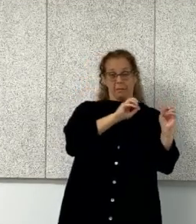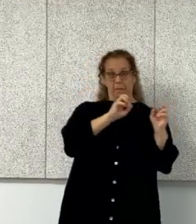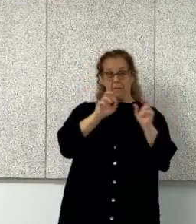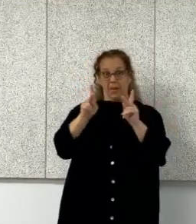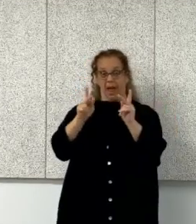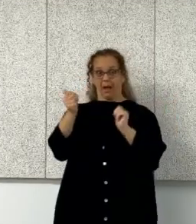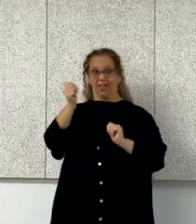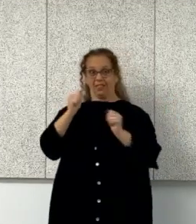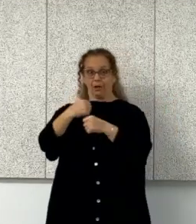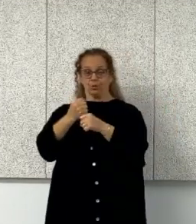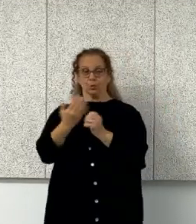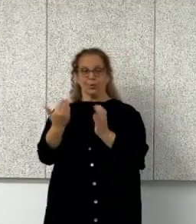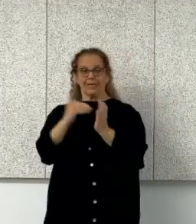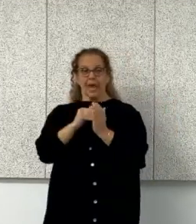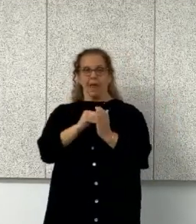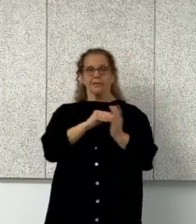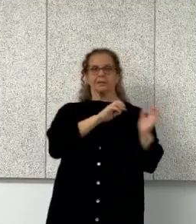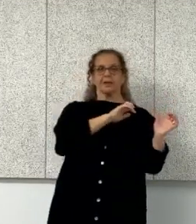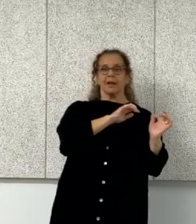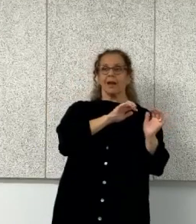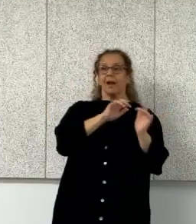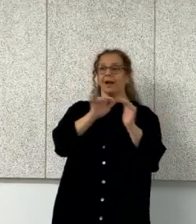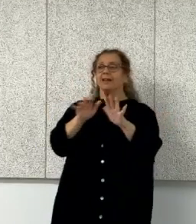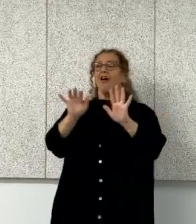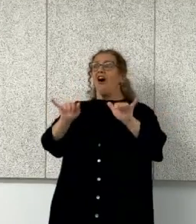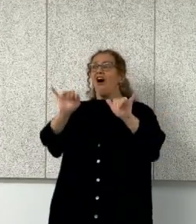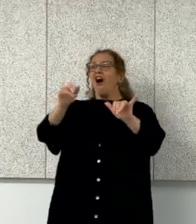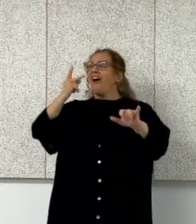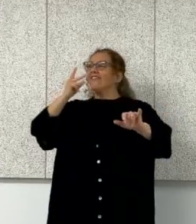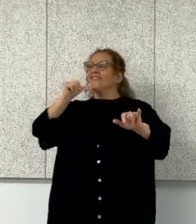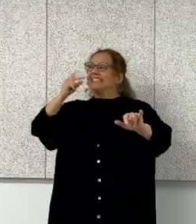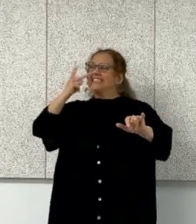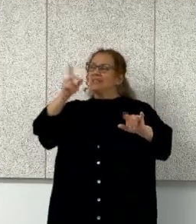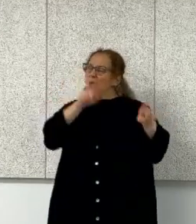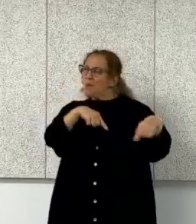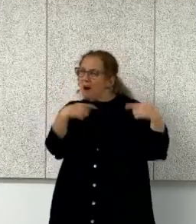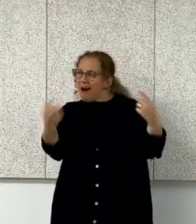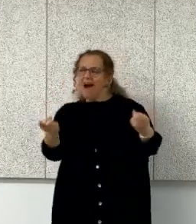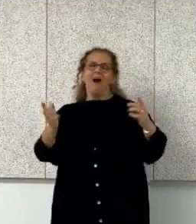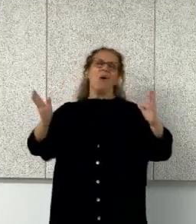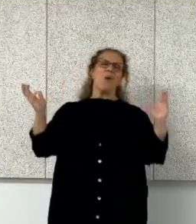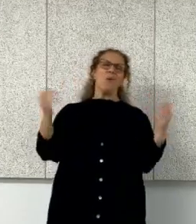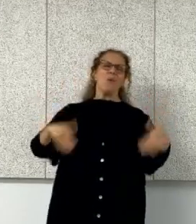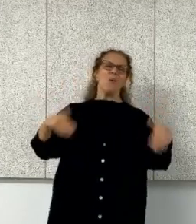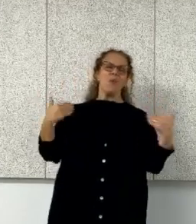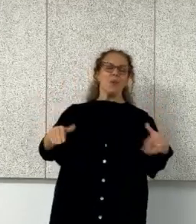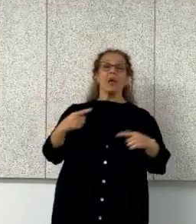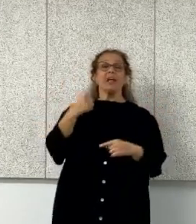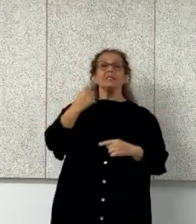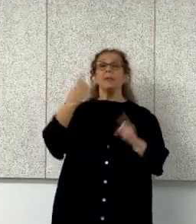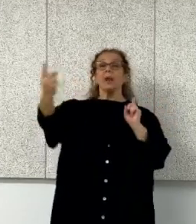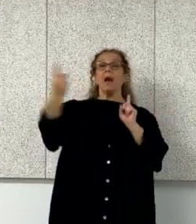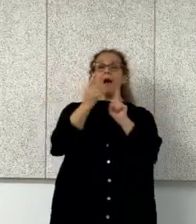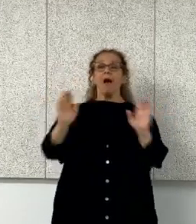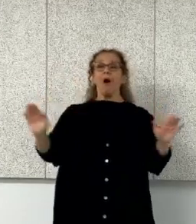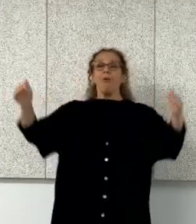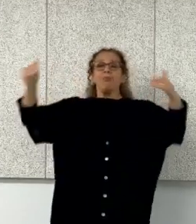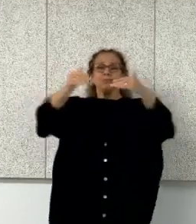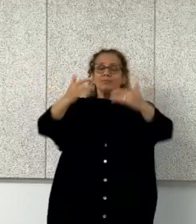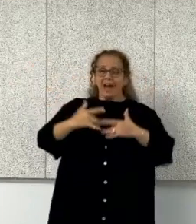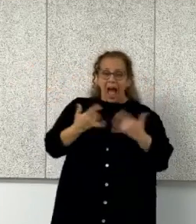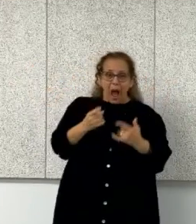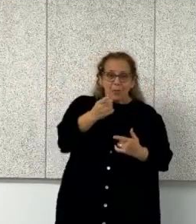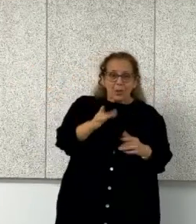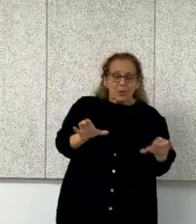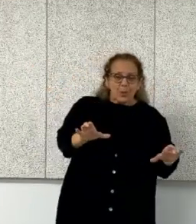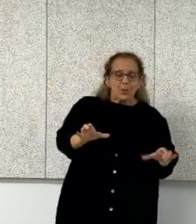that's what I see, and that's what I love. I love when I'm giving out the tickets and somebody comes up to me and hugs me and says, oh, how are you doing?